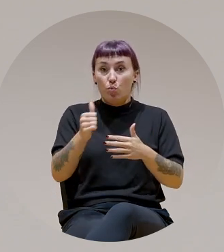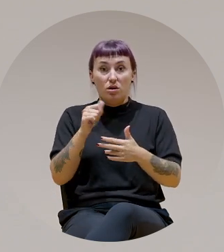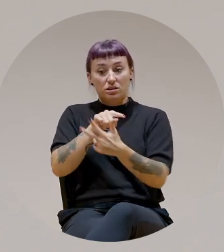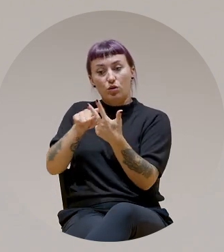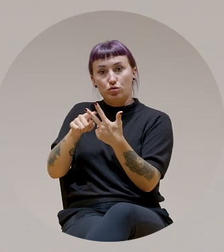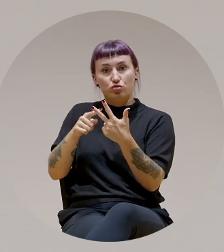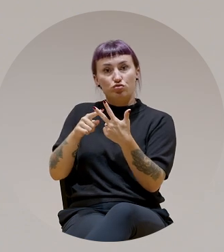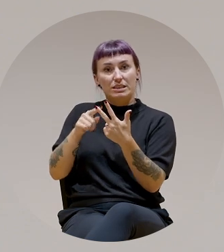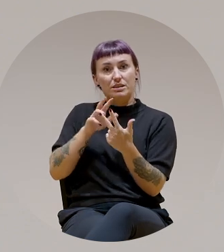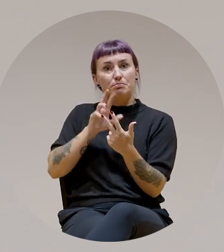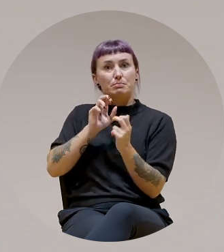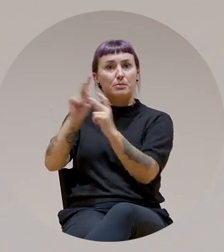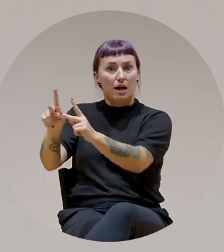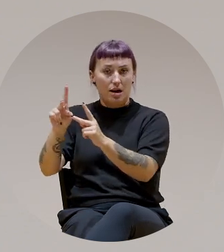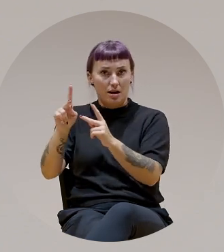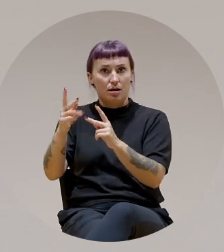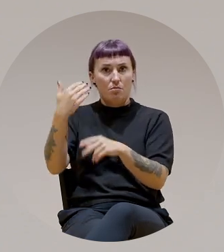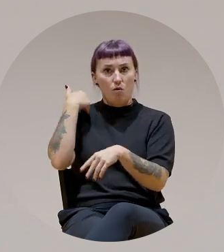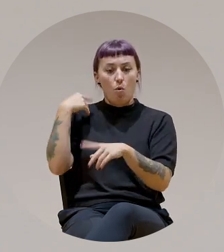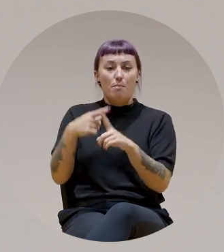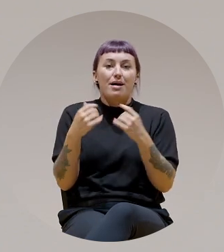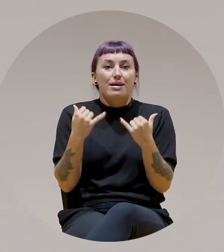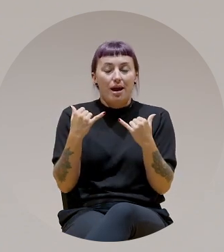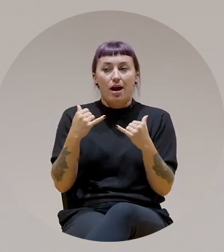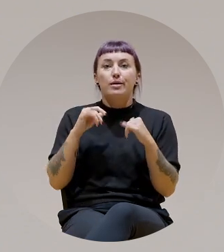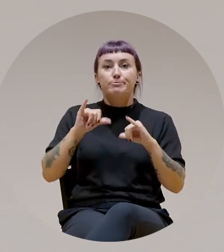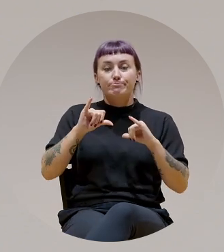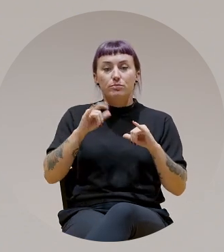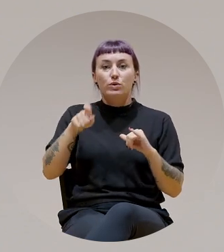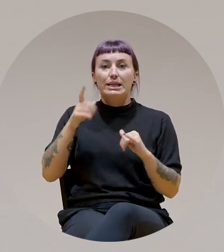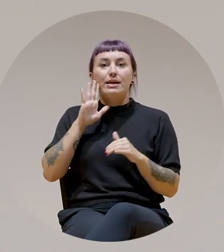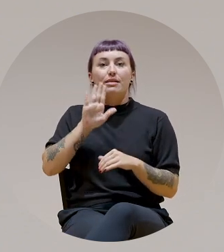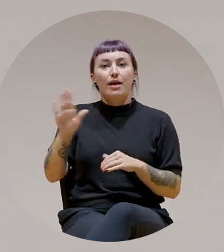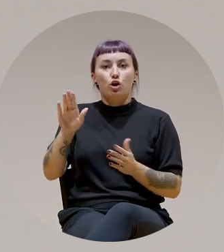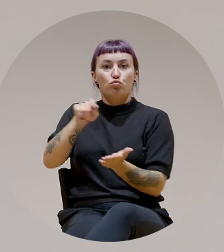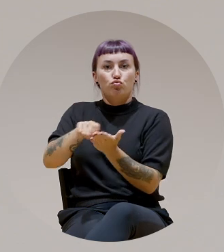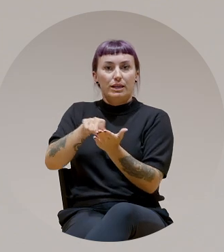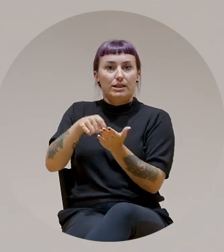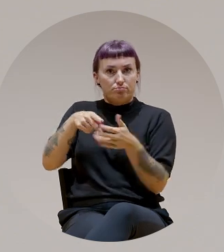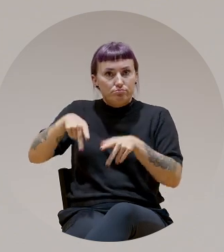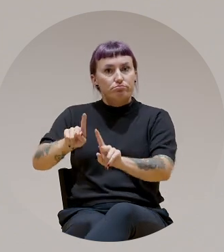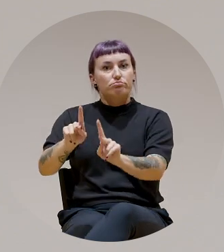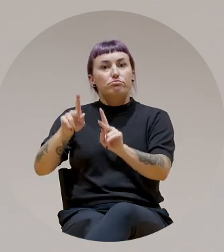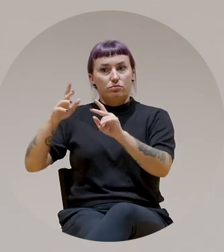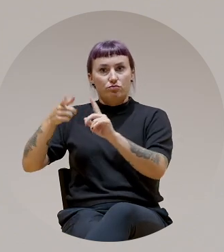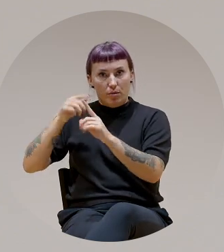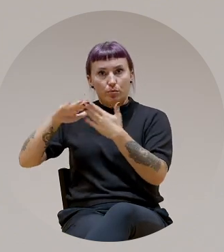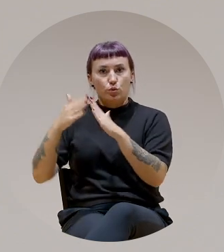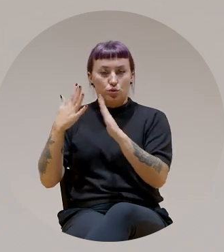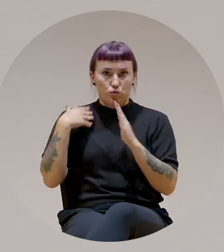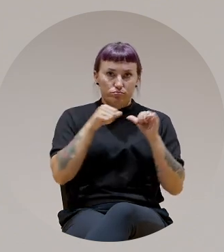under those repatriation guidelines before, but that we now need written permission from those communities to display